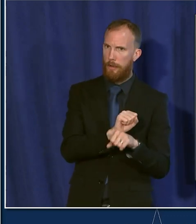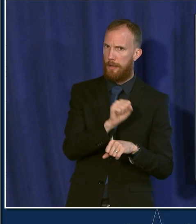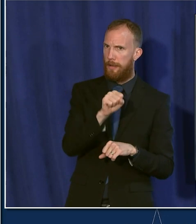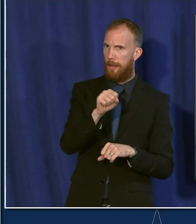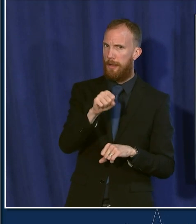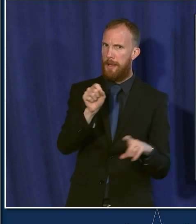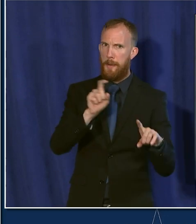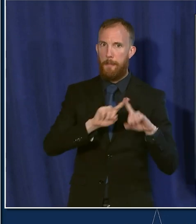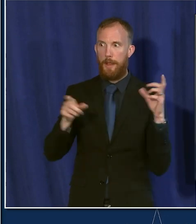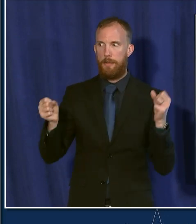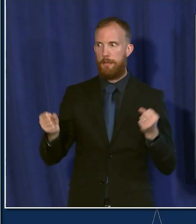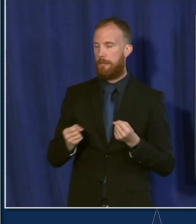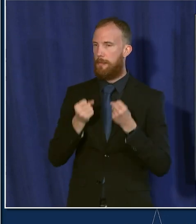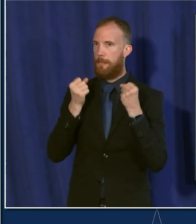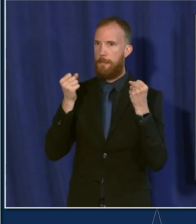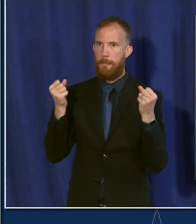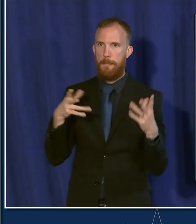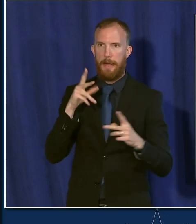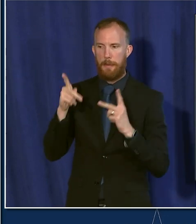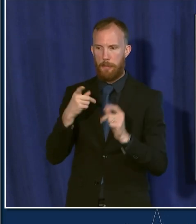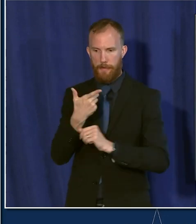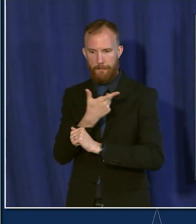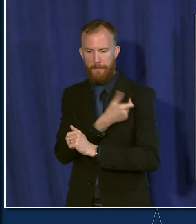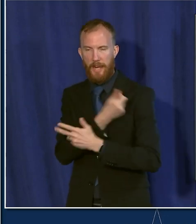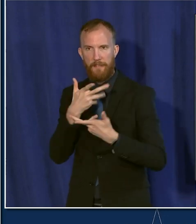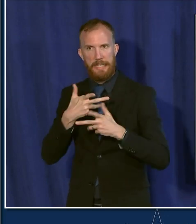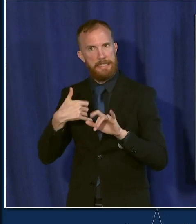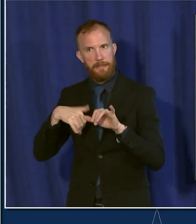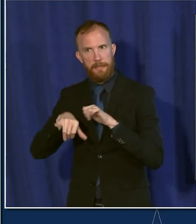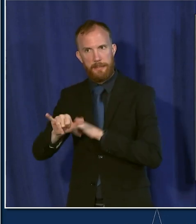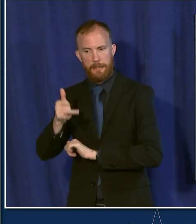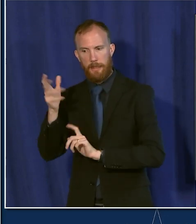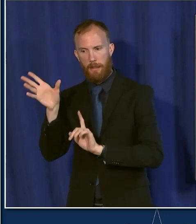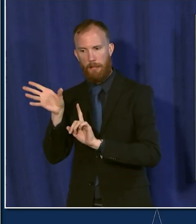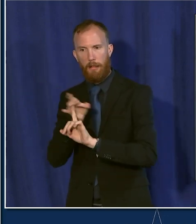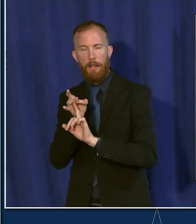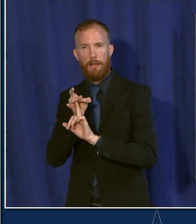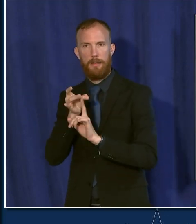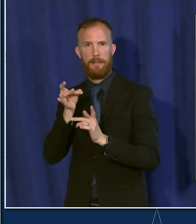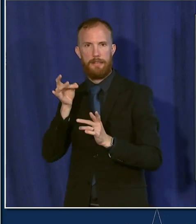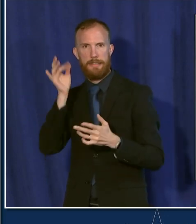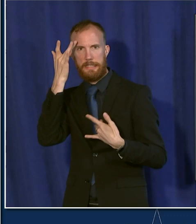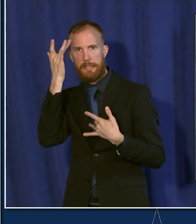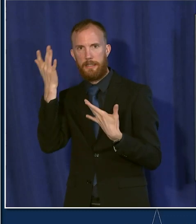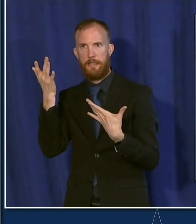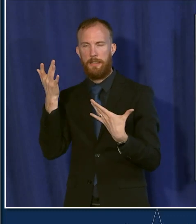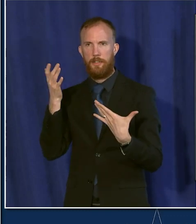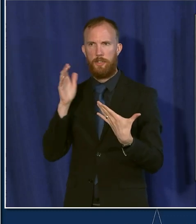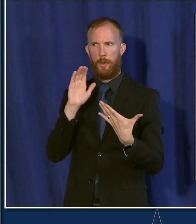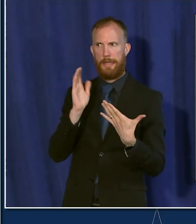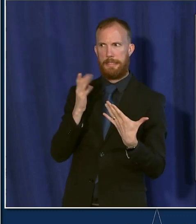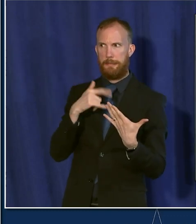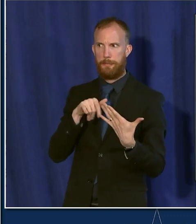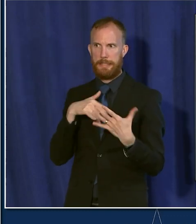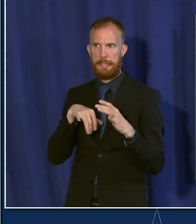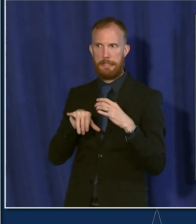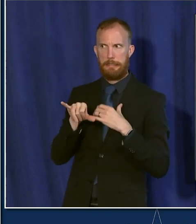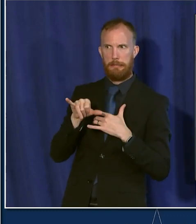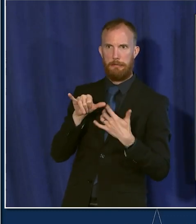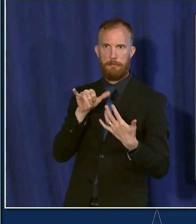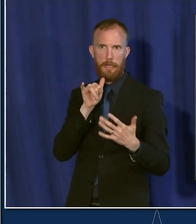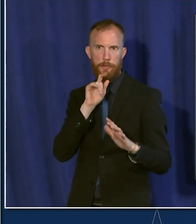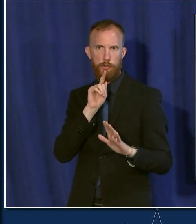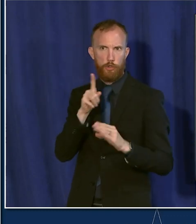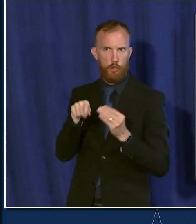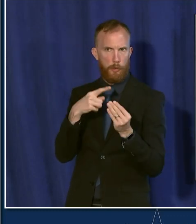but there were a ton of breakthrough infections in that situation right now. It just seems like we are working with an unknown with the Delta variant right now.